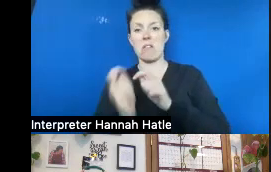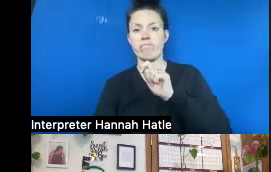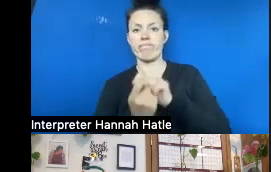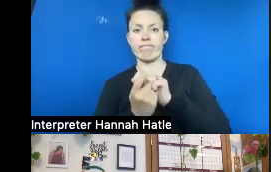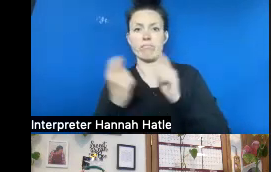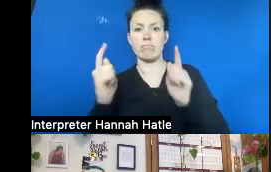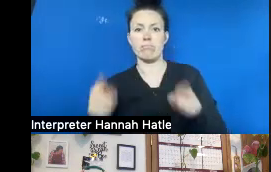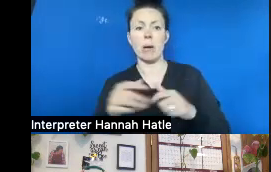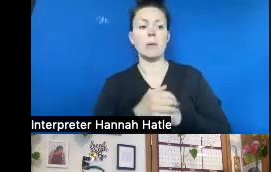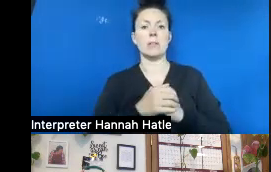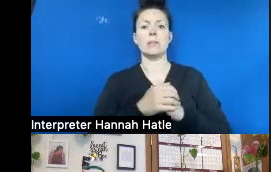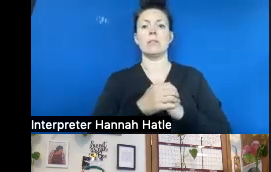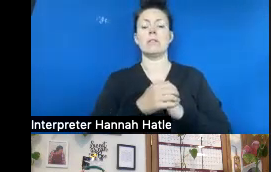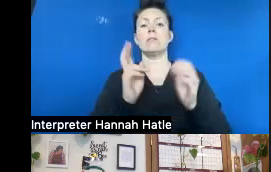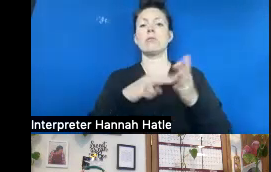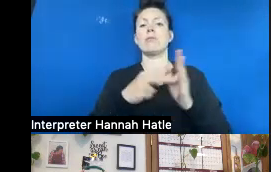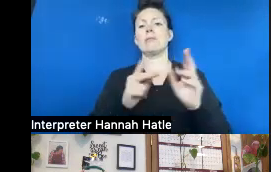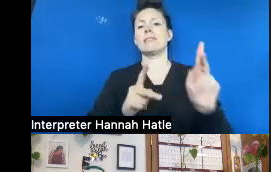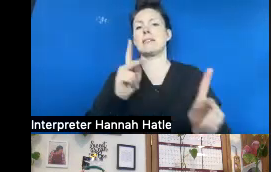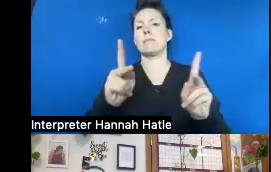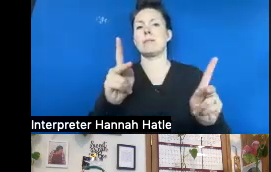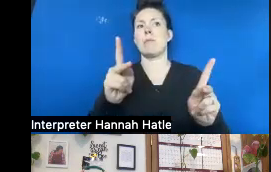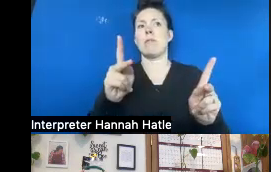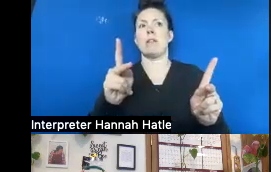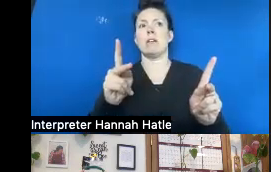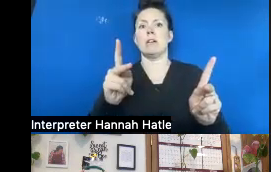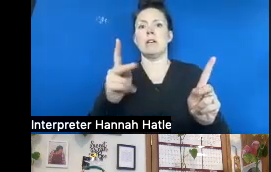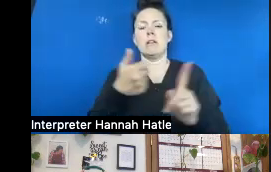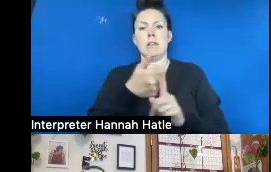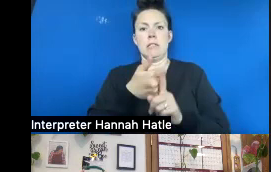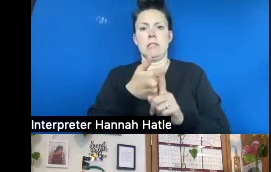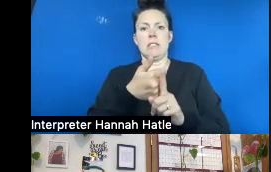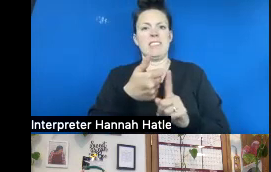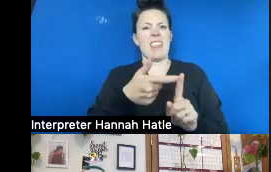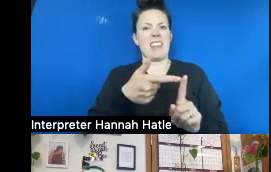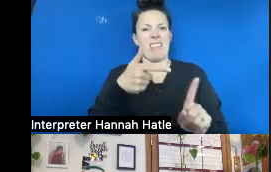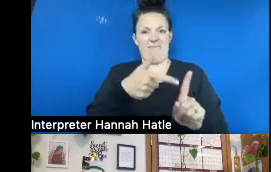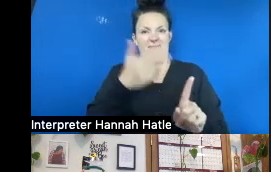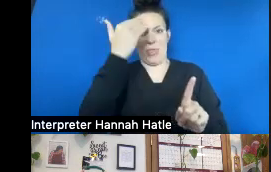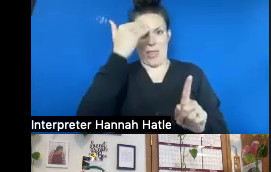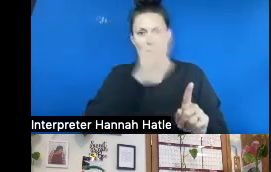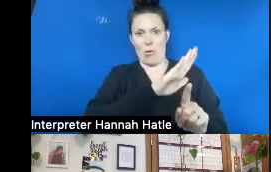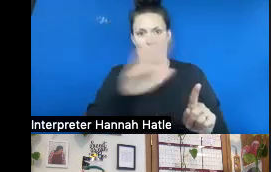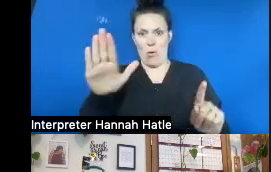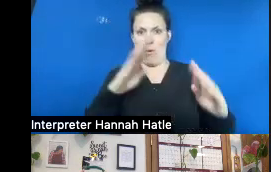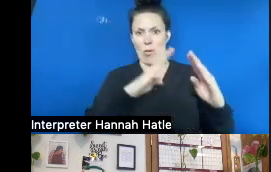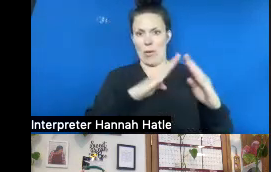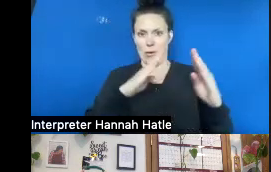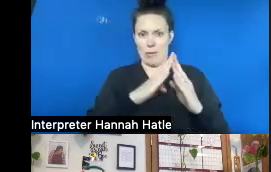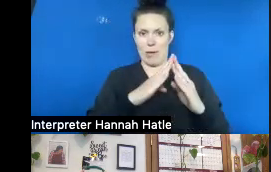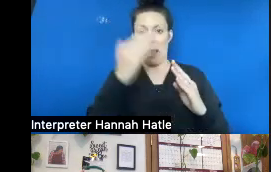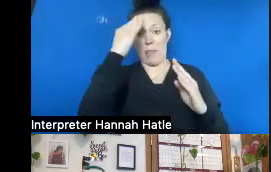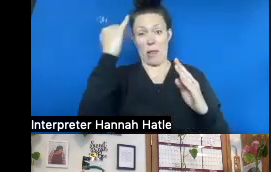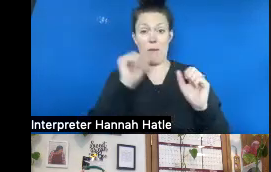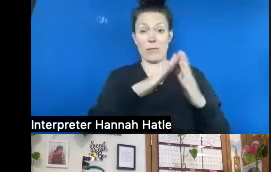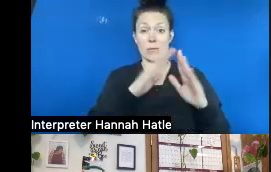the truth was, the people know their community and the community's ability to provide